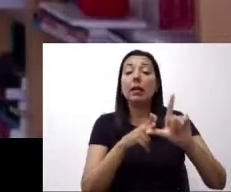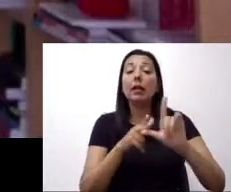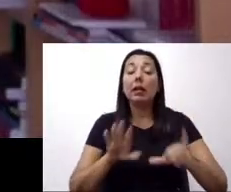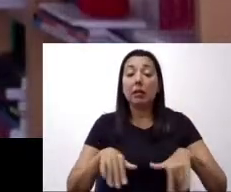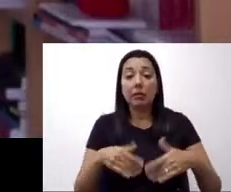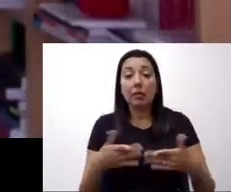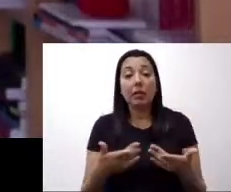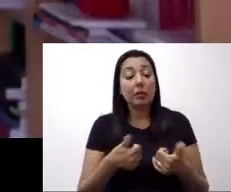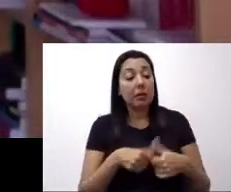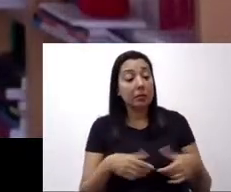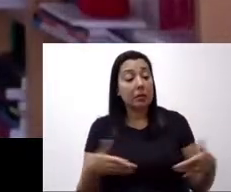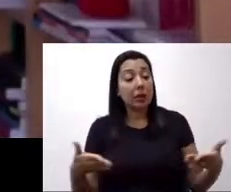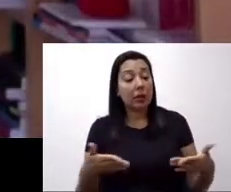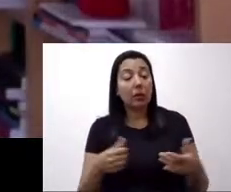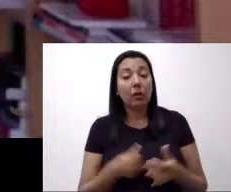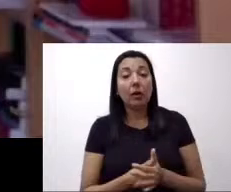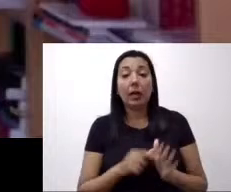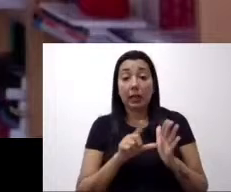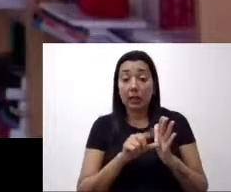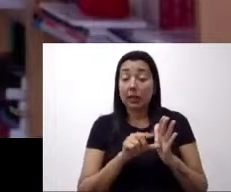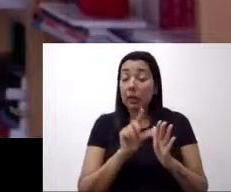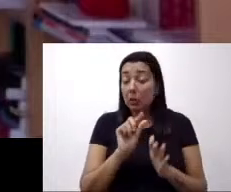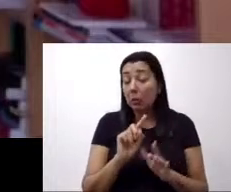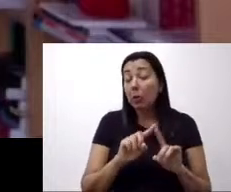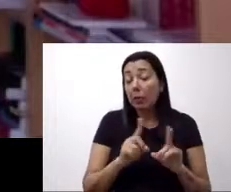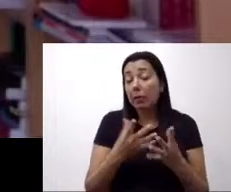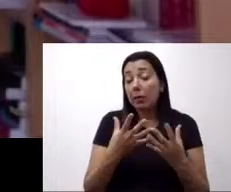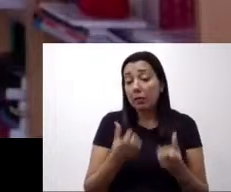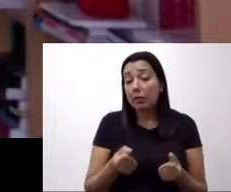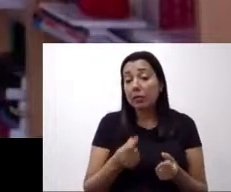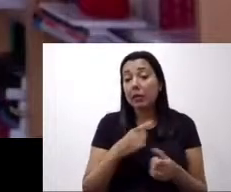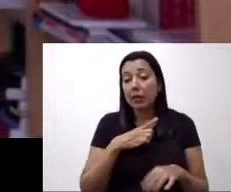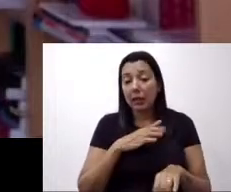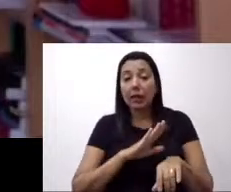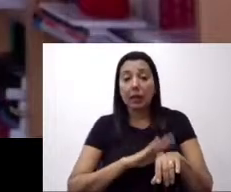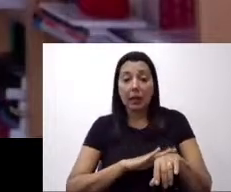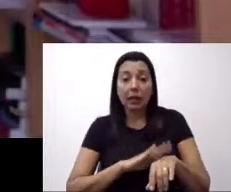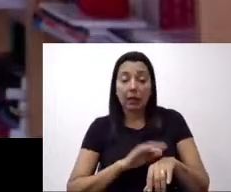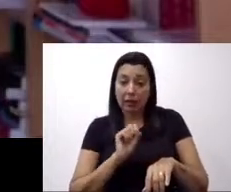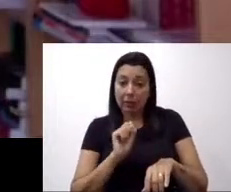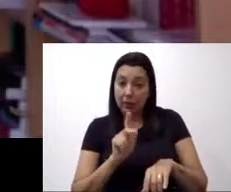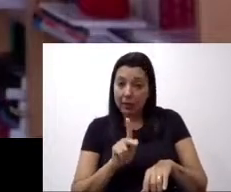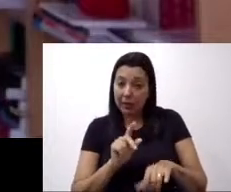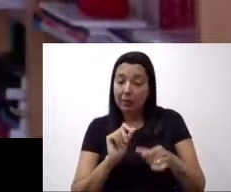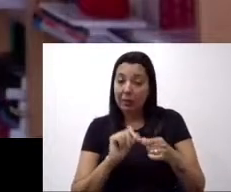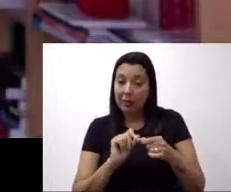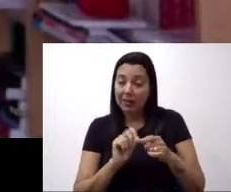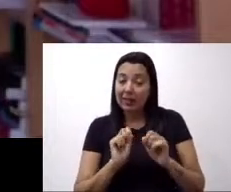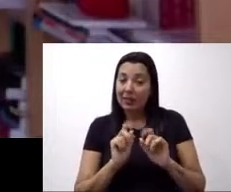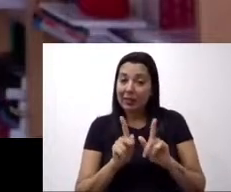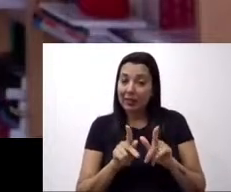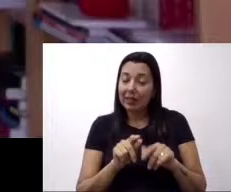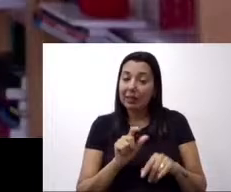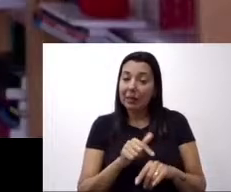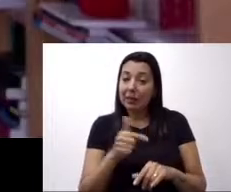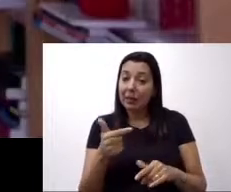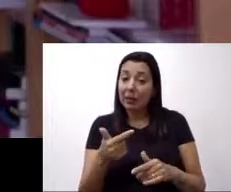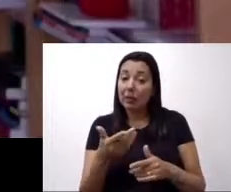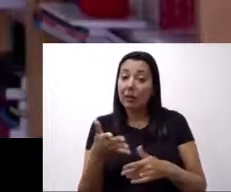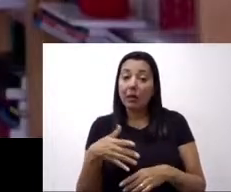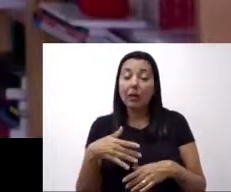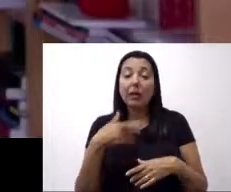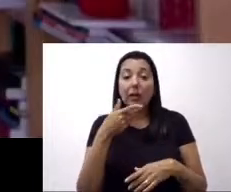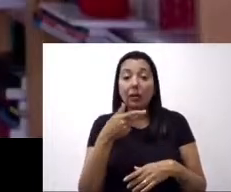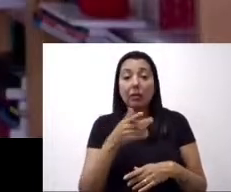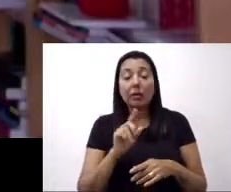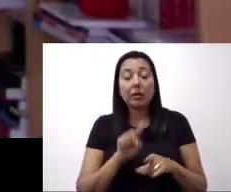we will have enough time for this second session of our webinar with